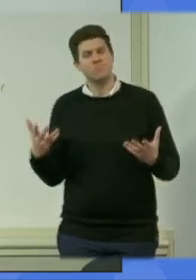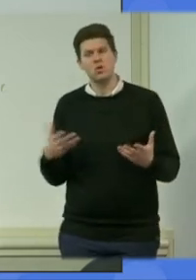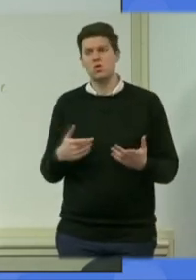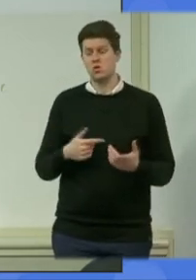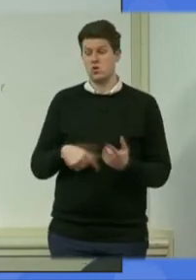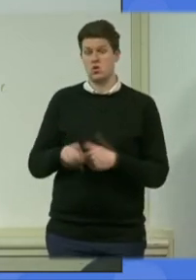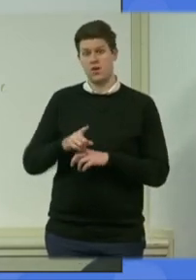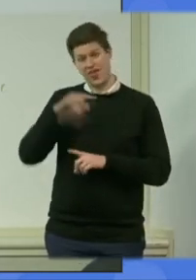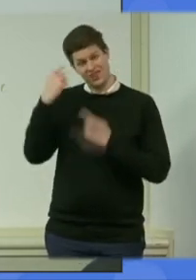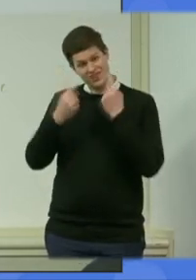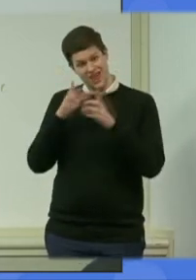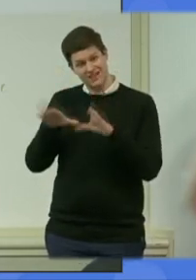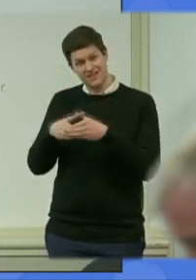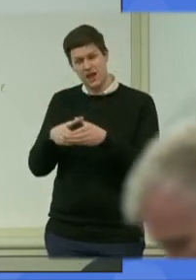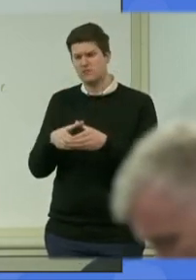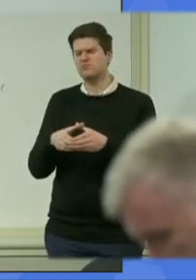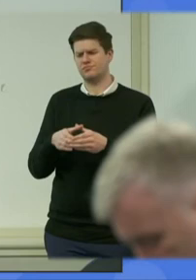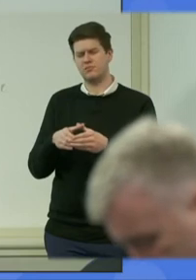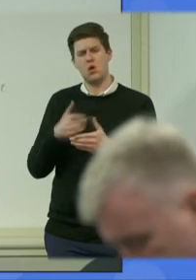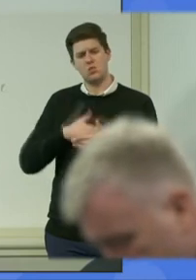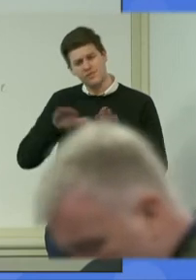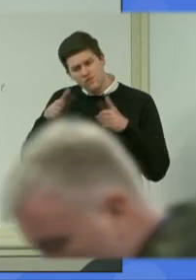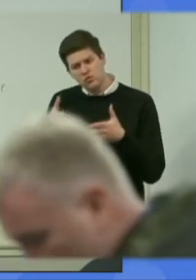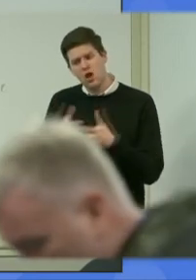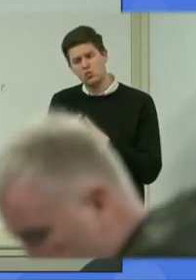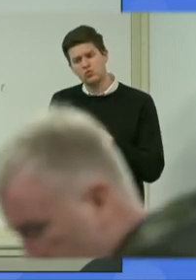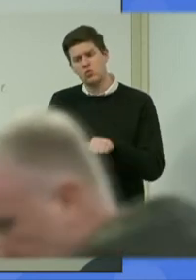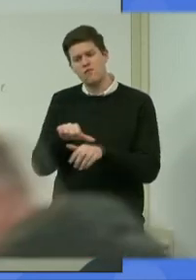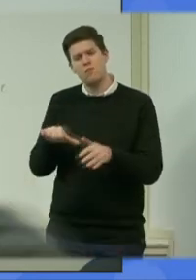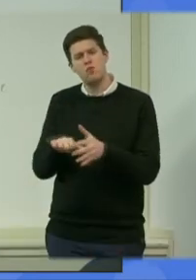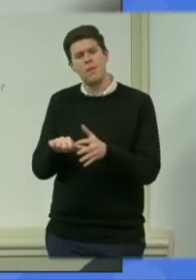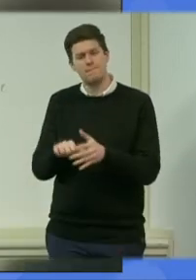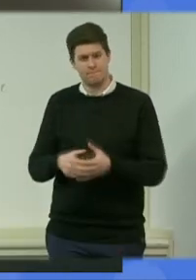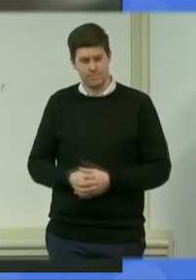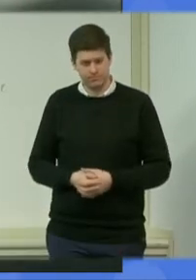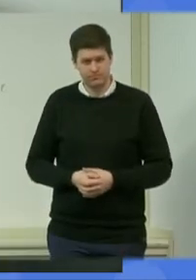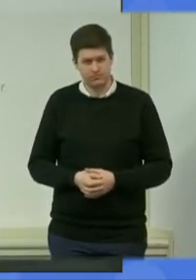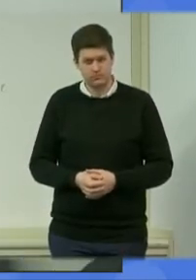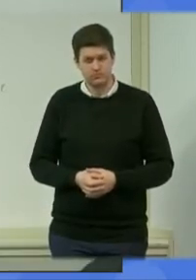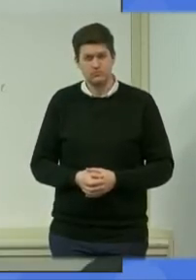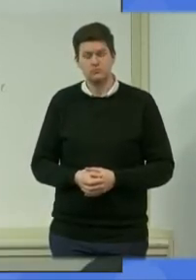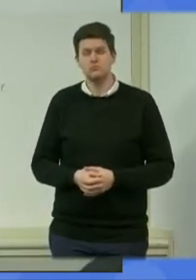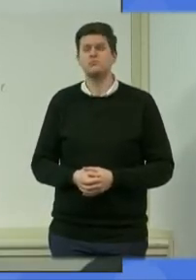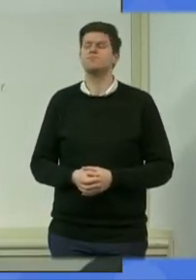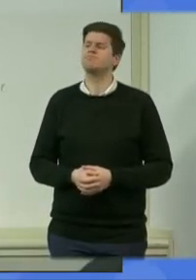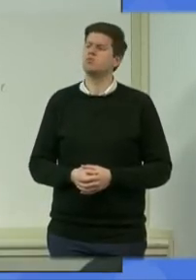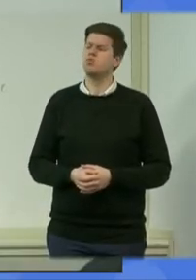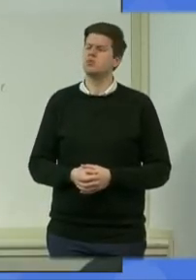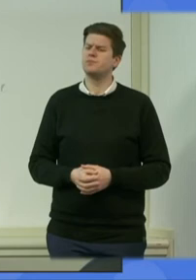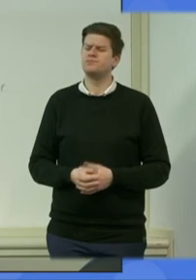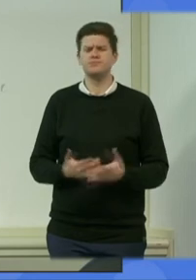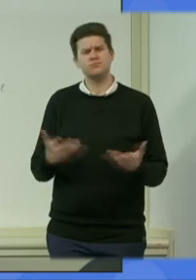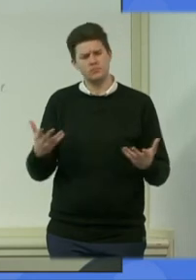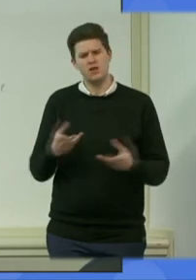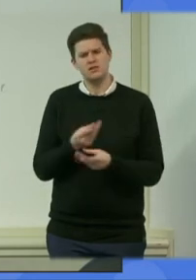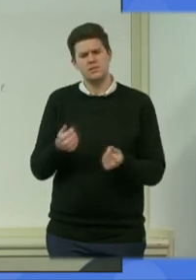we're focused on solutions. And so what I wanted to do was talk you through some of the things as we see it that you could do to begin